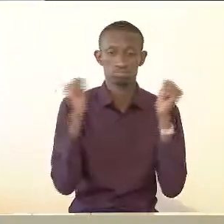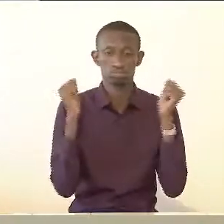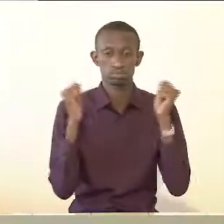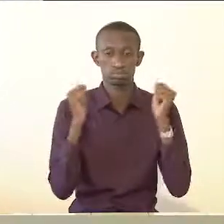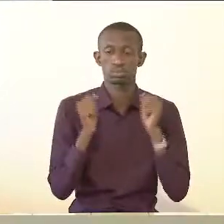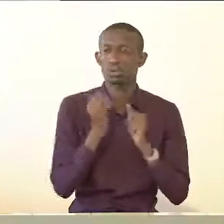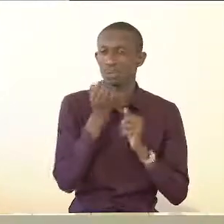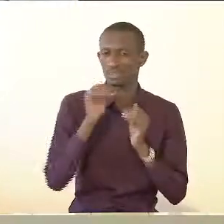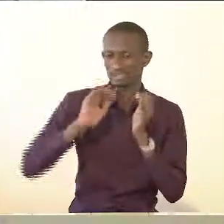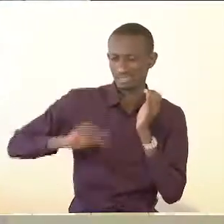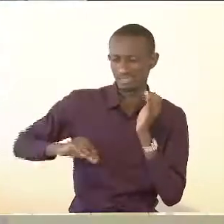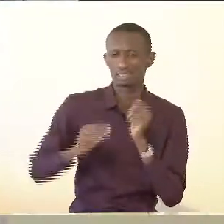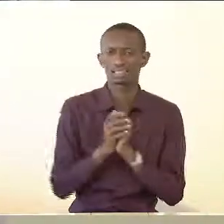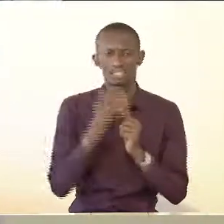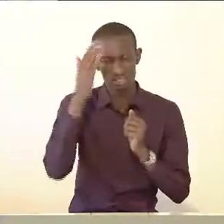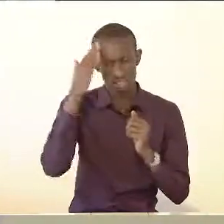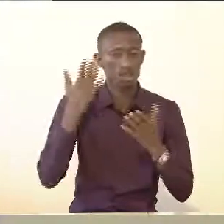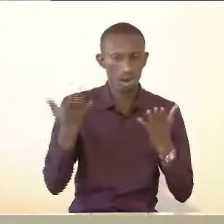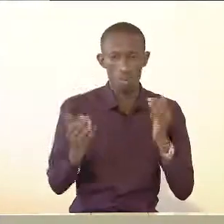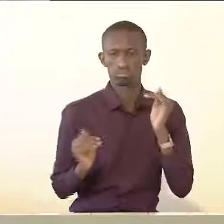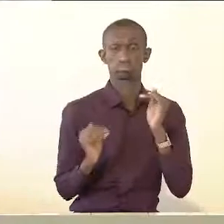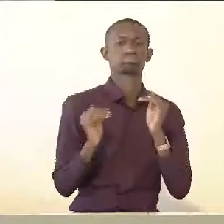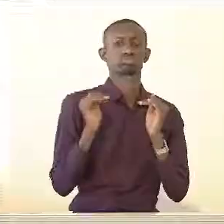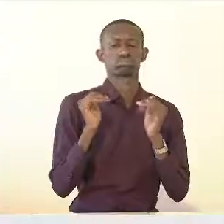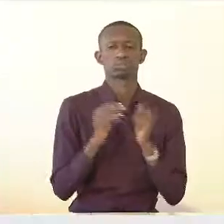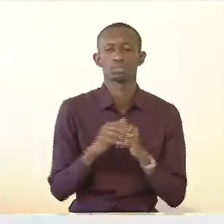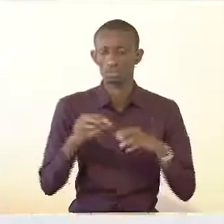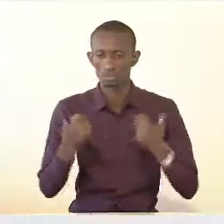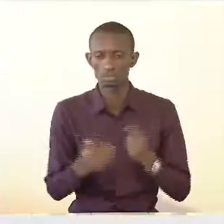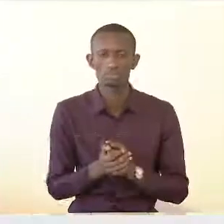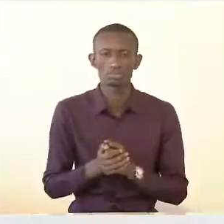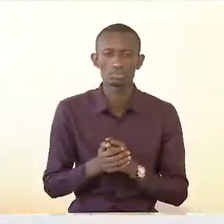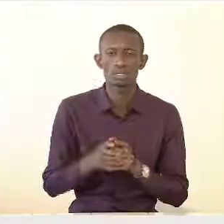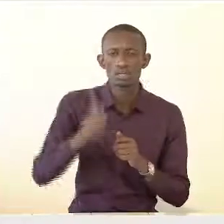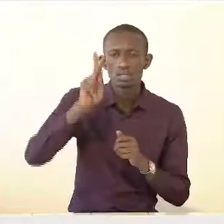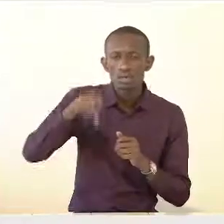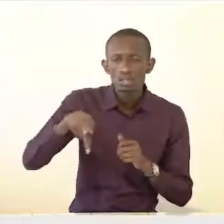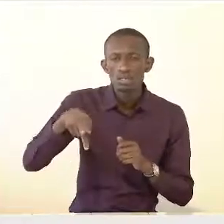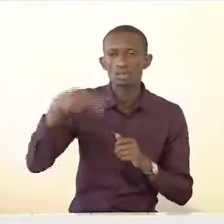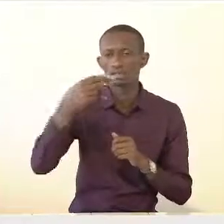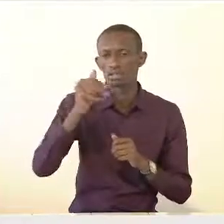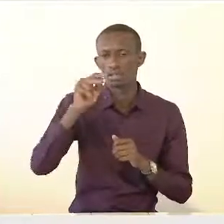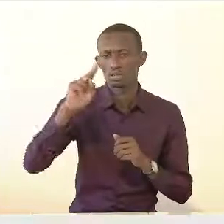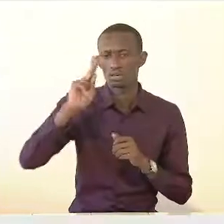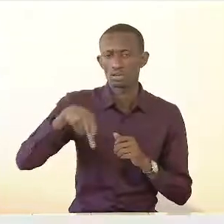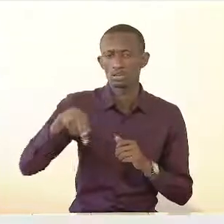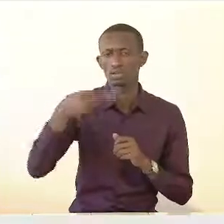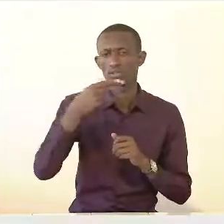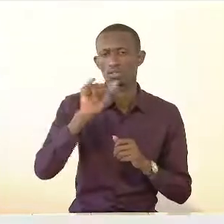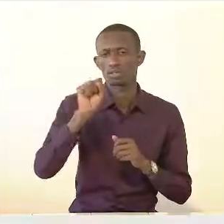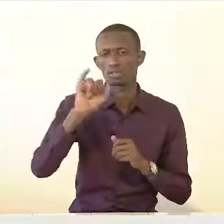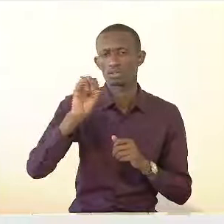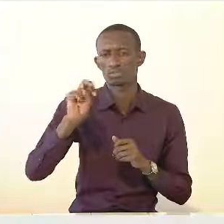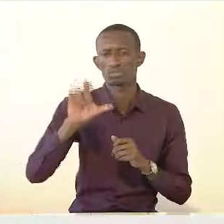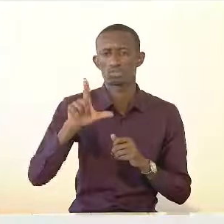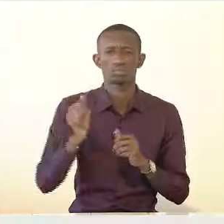low. They also have a physiological method to balance the heat again, that is